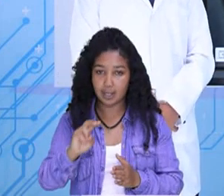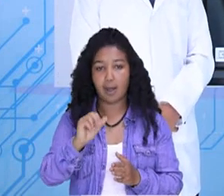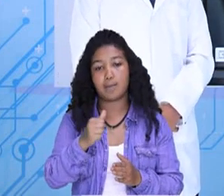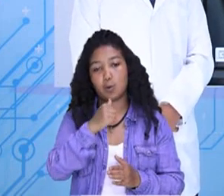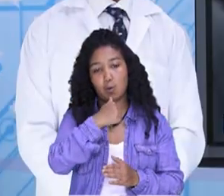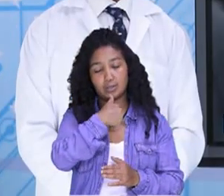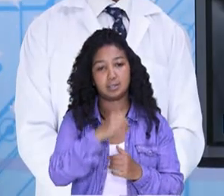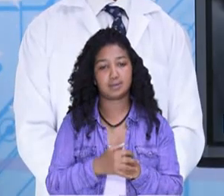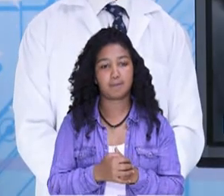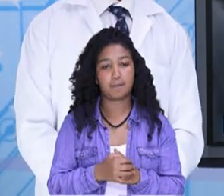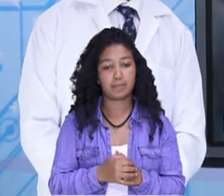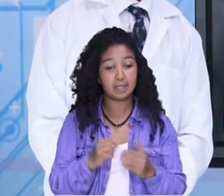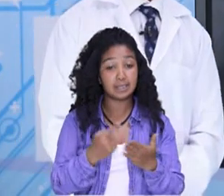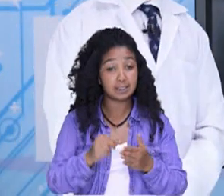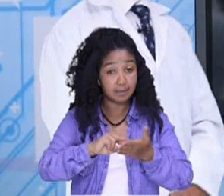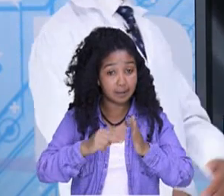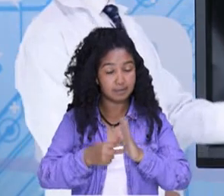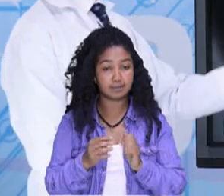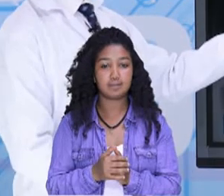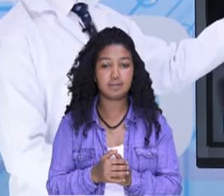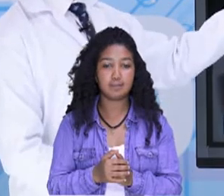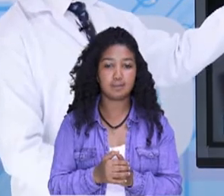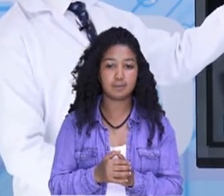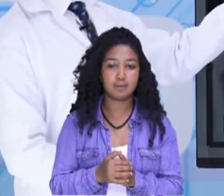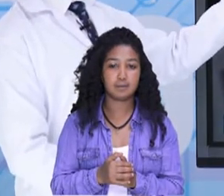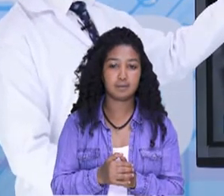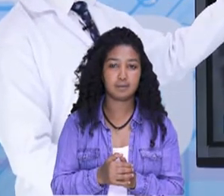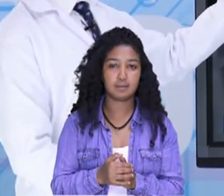amino acids. This means